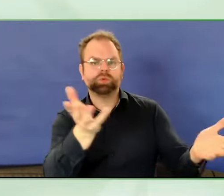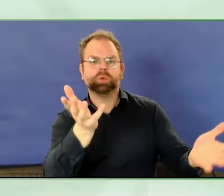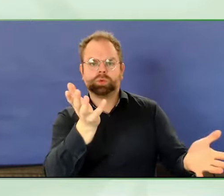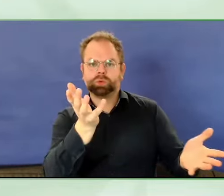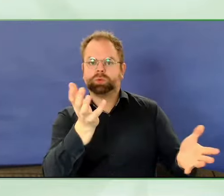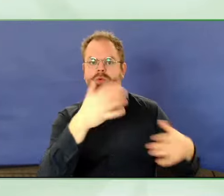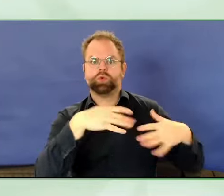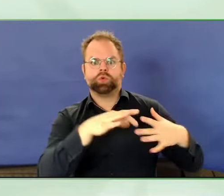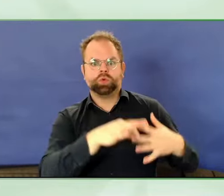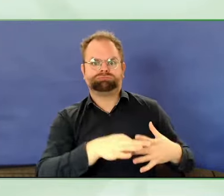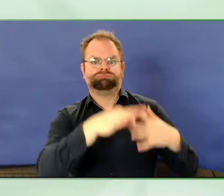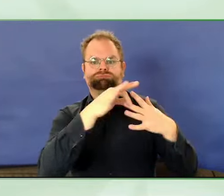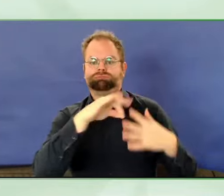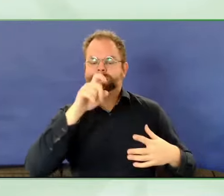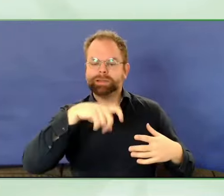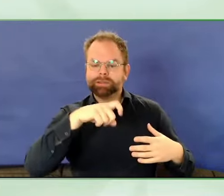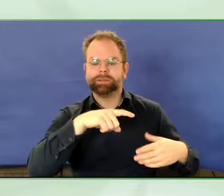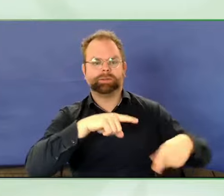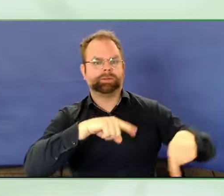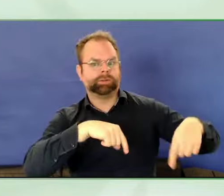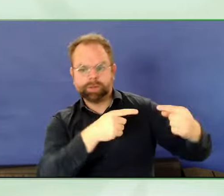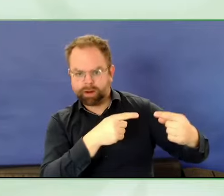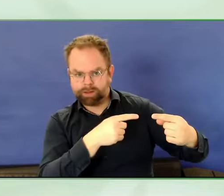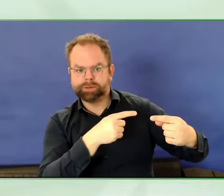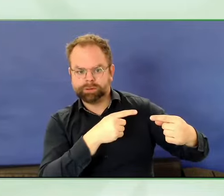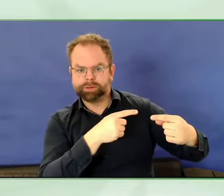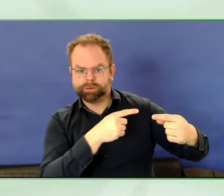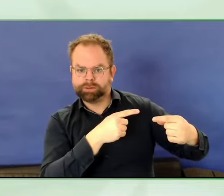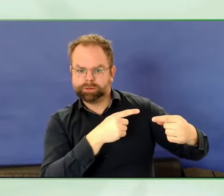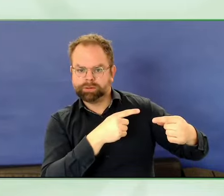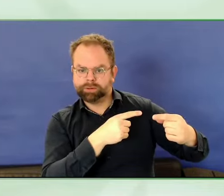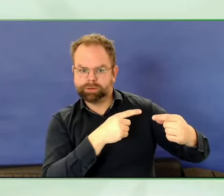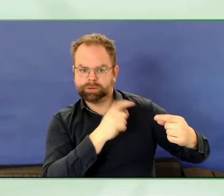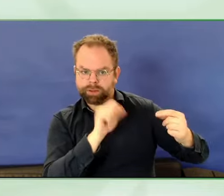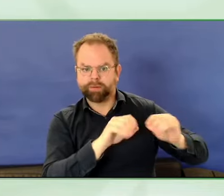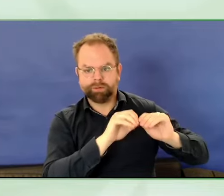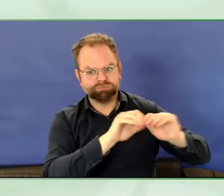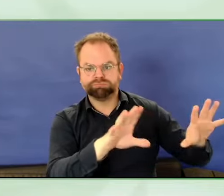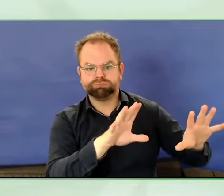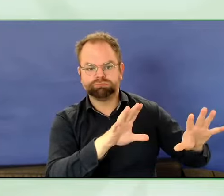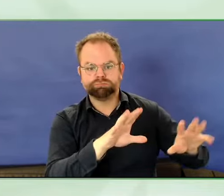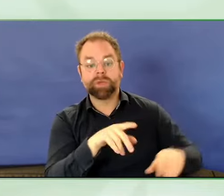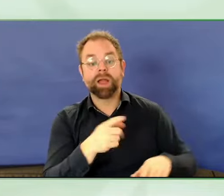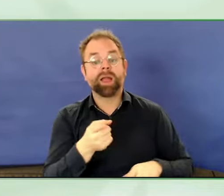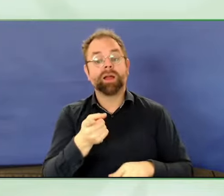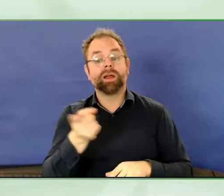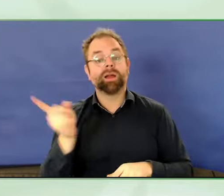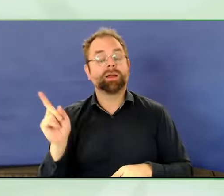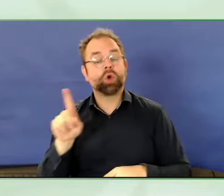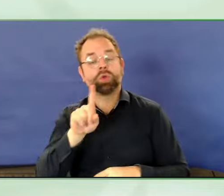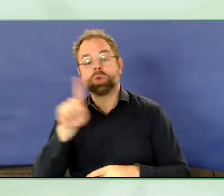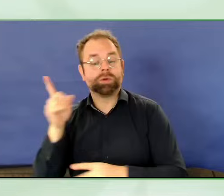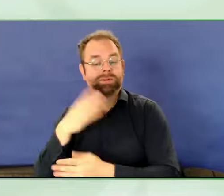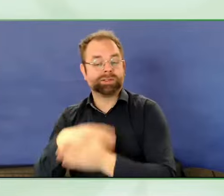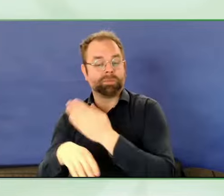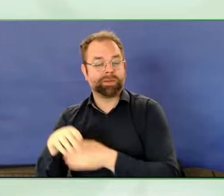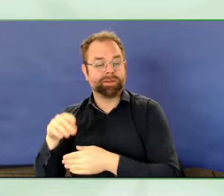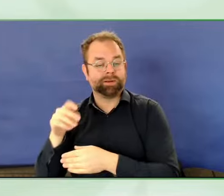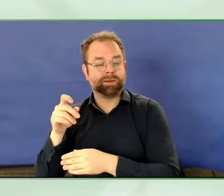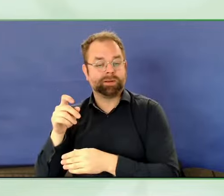change in the fashion industry. And these partnerships foster beneficial learning, empathy, and collective